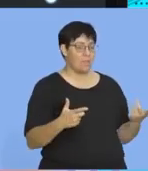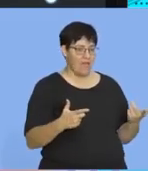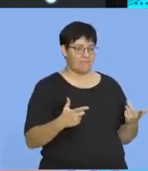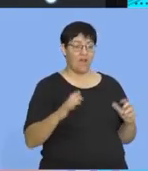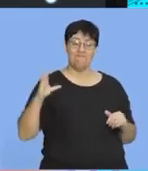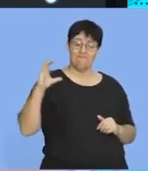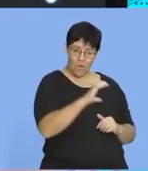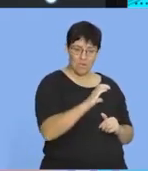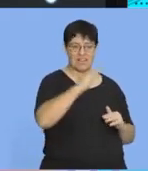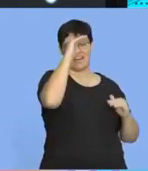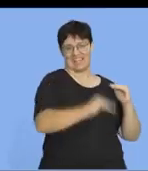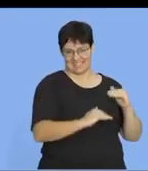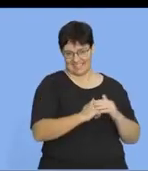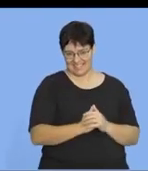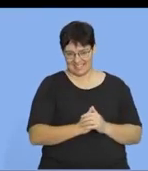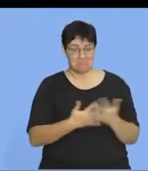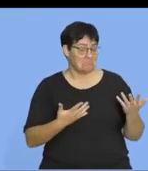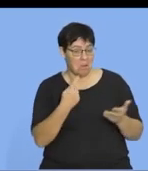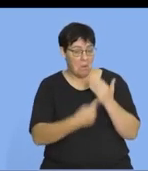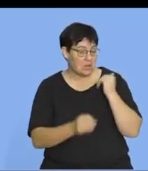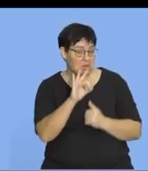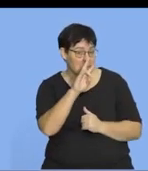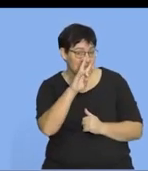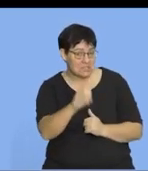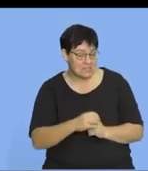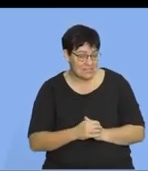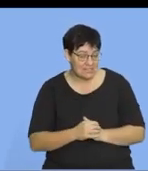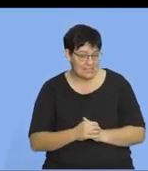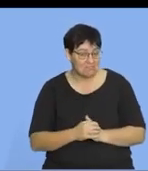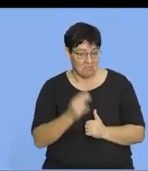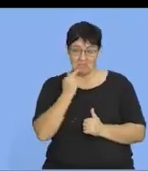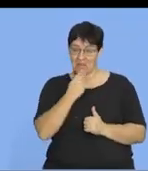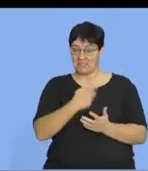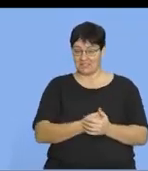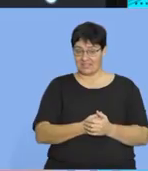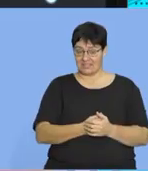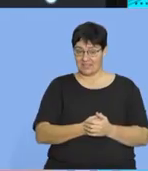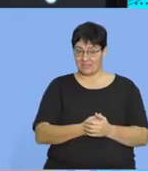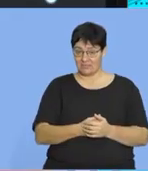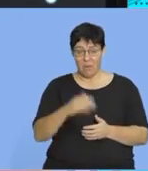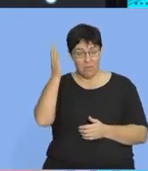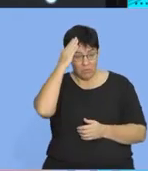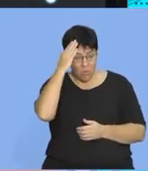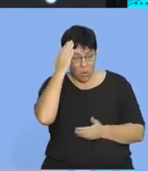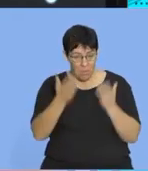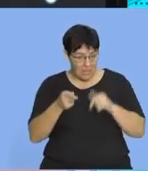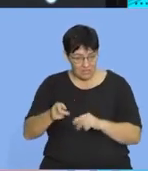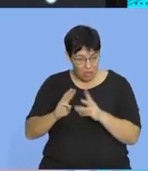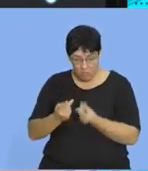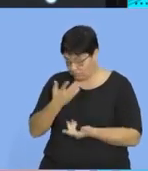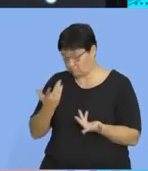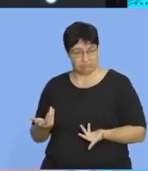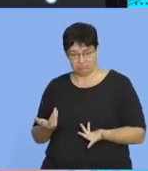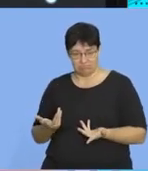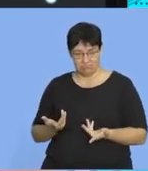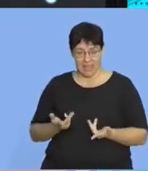we have a smaller force of attraction. It's only 320. That's nice. Did I need to know the mass of the Earth? No.